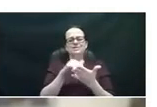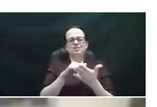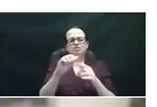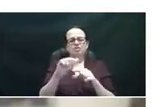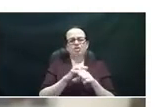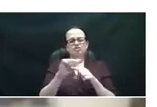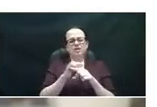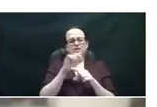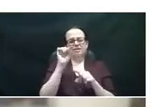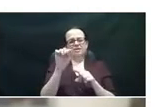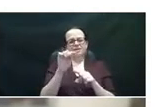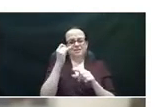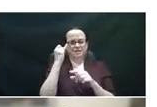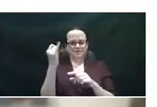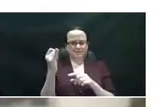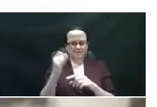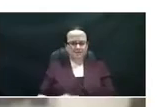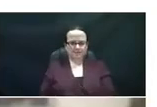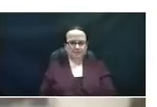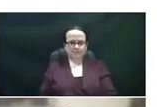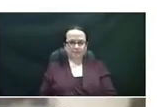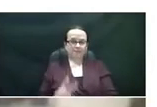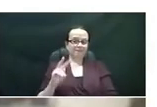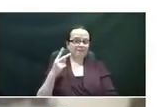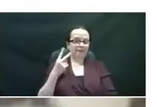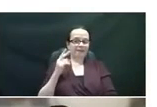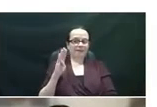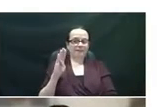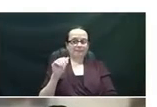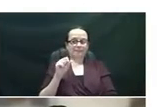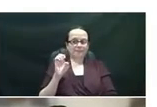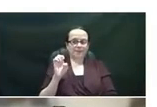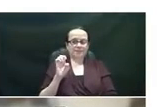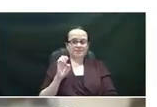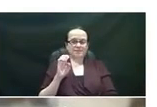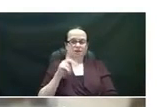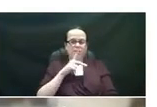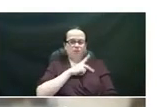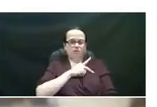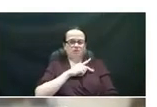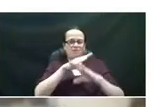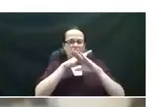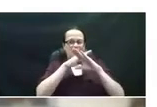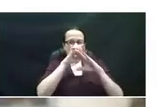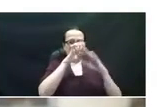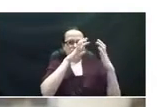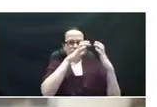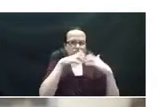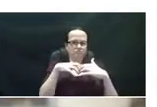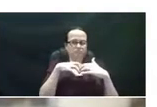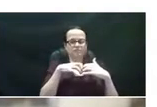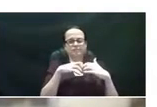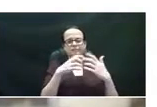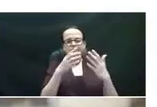trainings on this idea. Second base, are personal barriers that someone might need to overcome, whether it